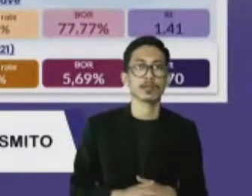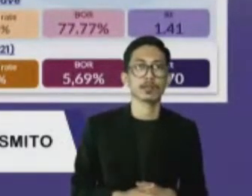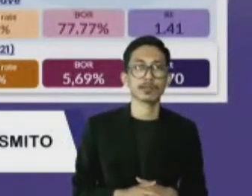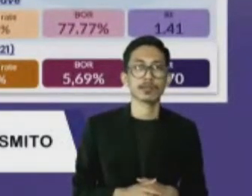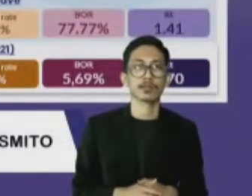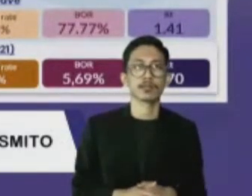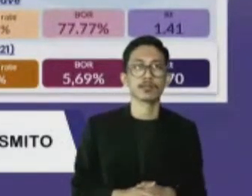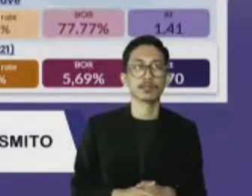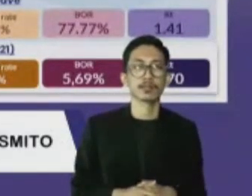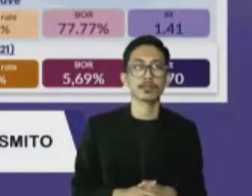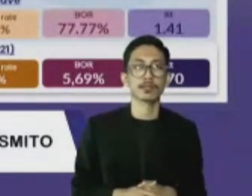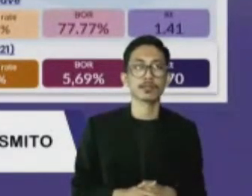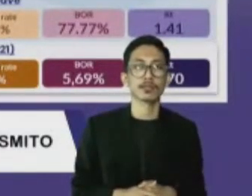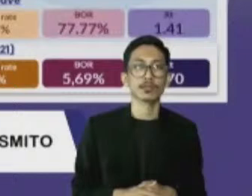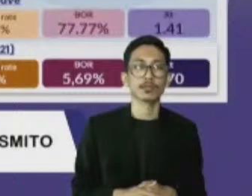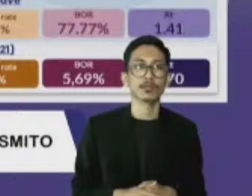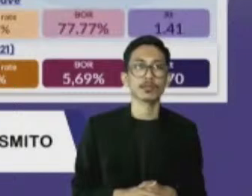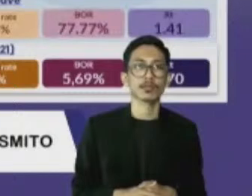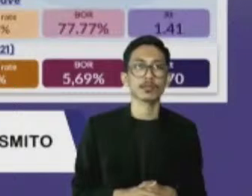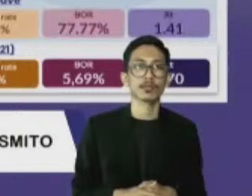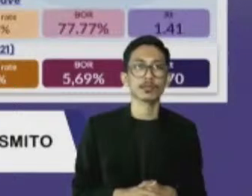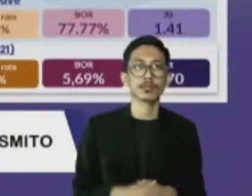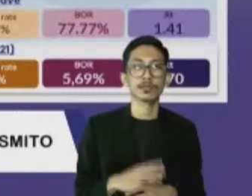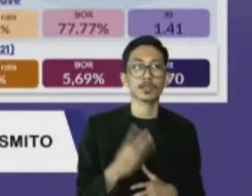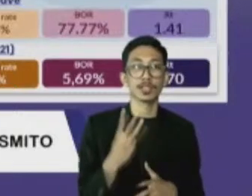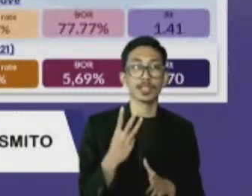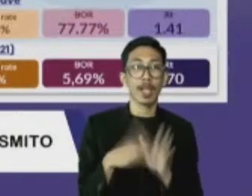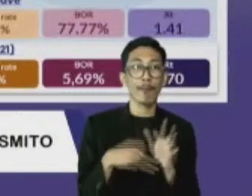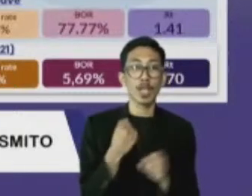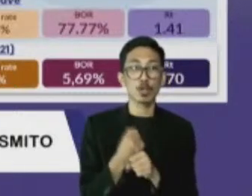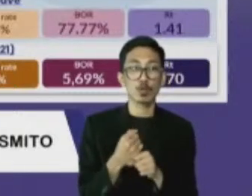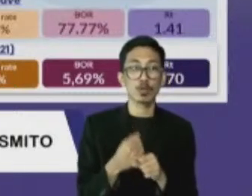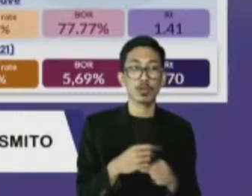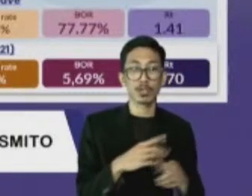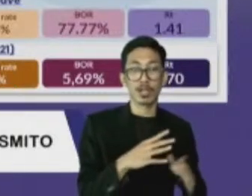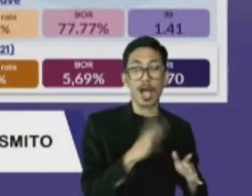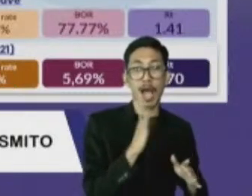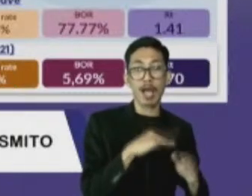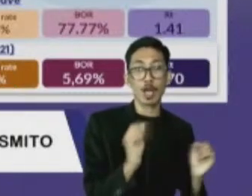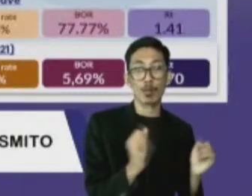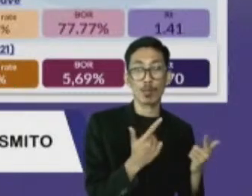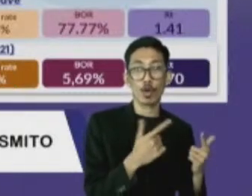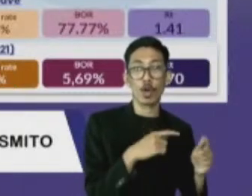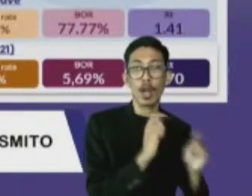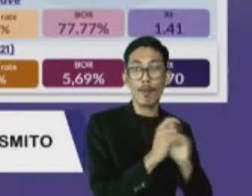increase in cases again occurred 3 weeks after the Idul Fitri holiday,